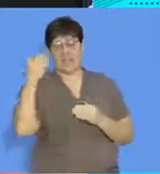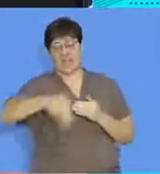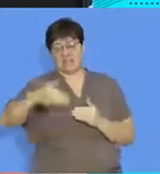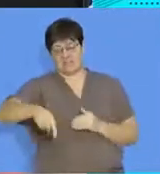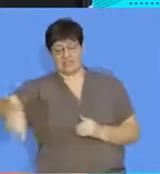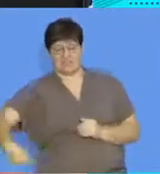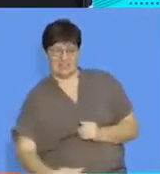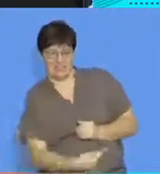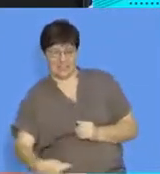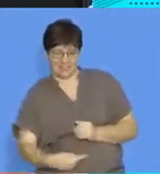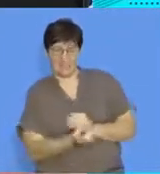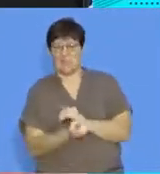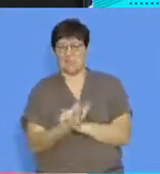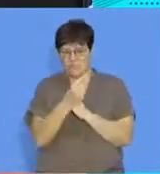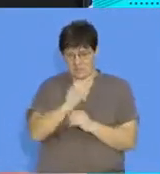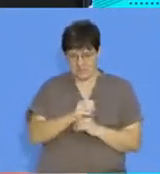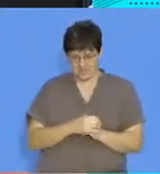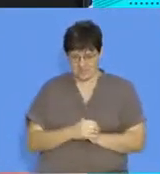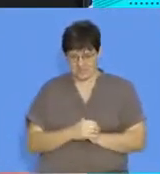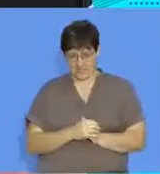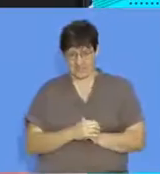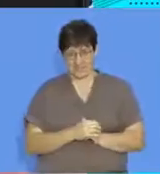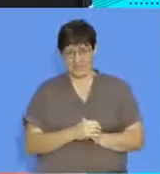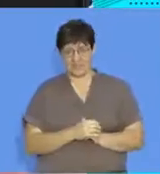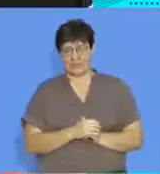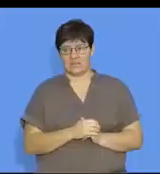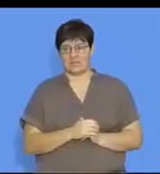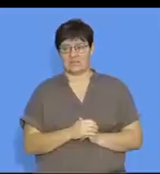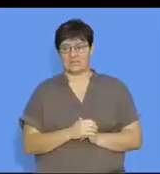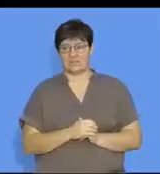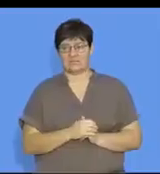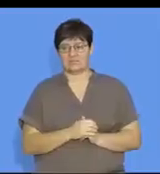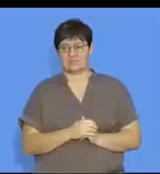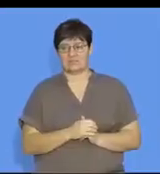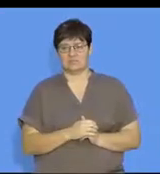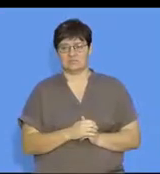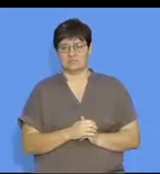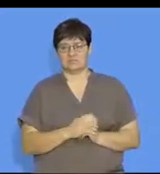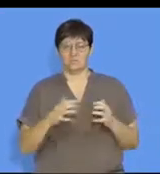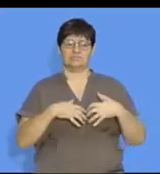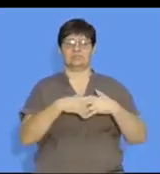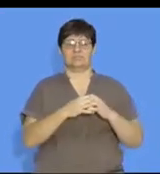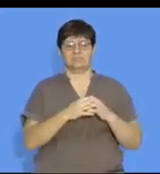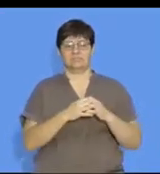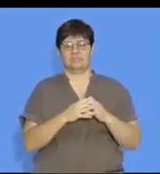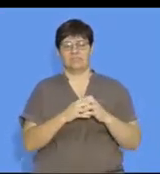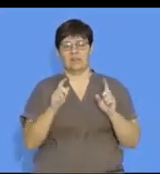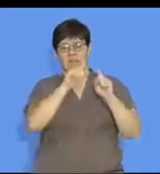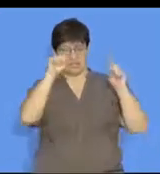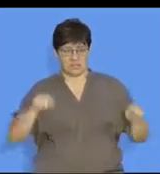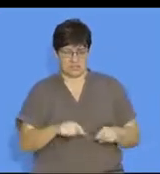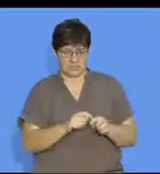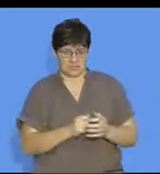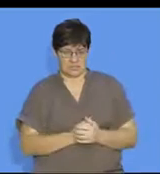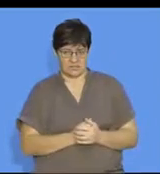internal resistance, which is found inside the battery. Right. So this is a general setup of a circuit.